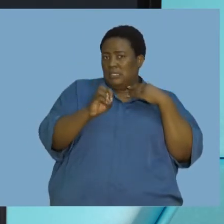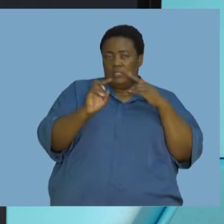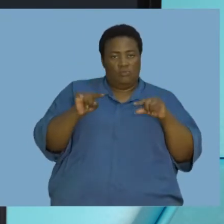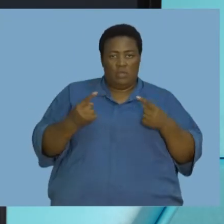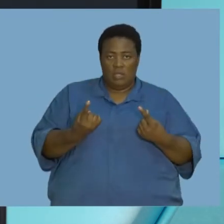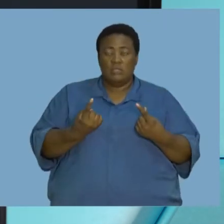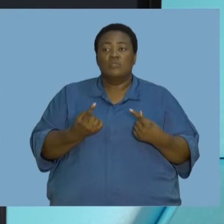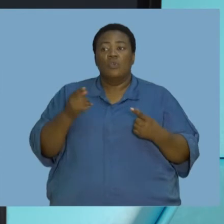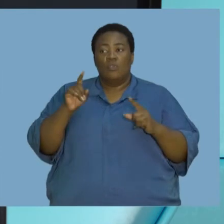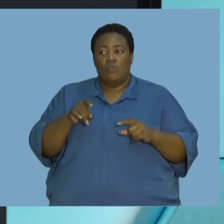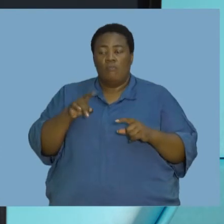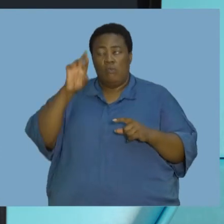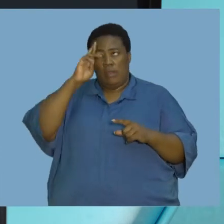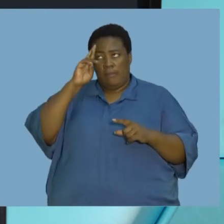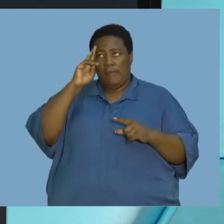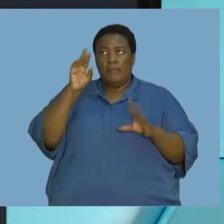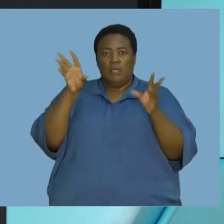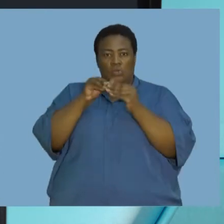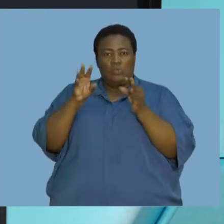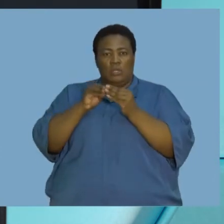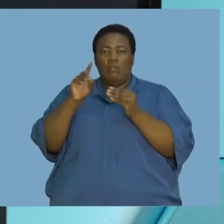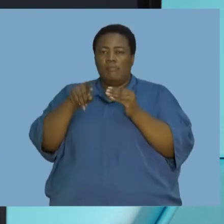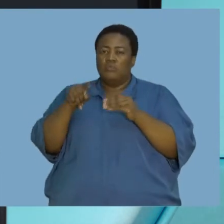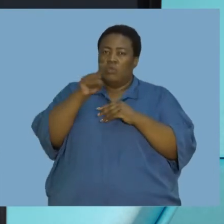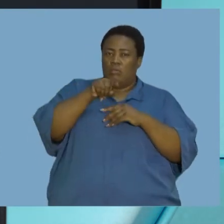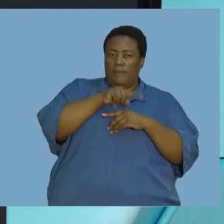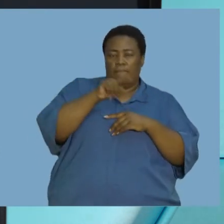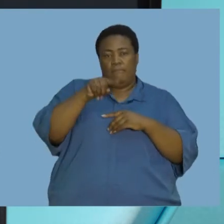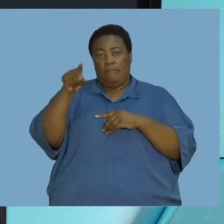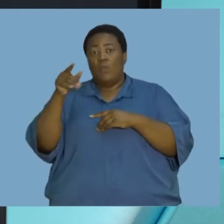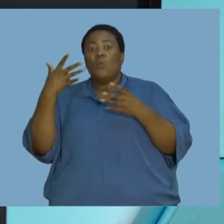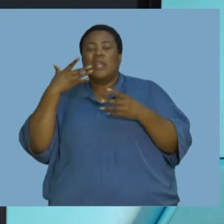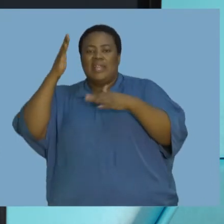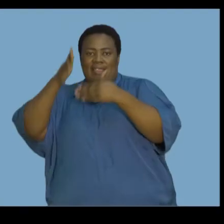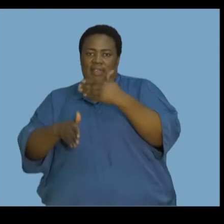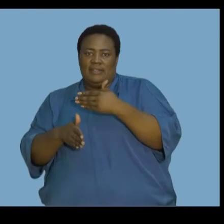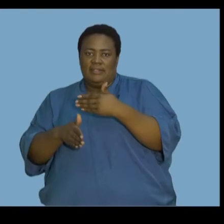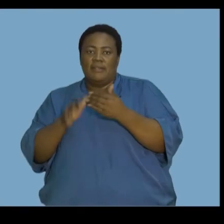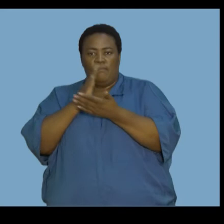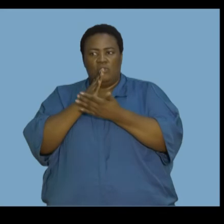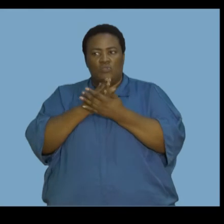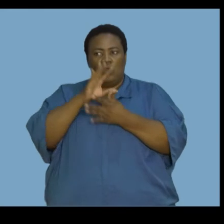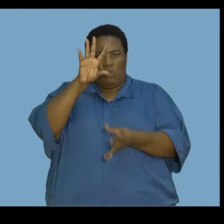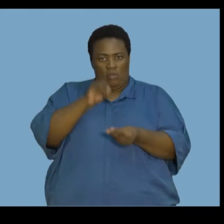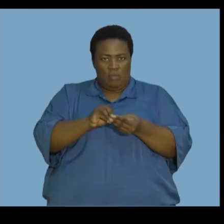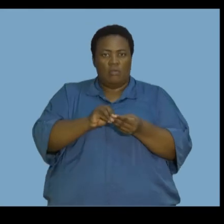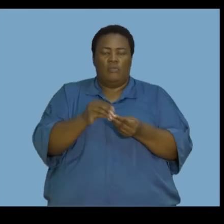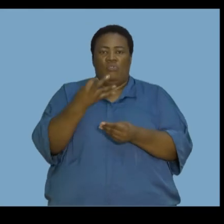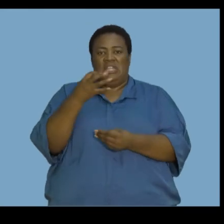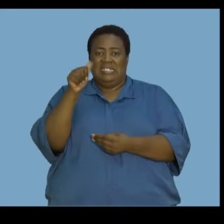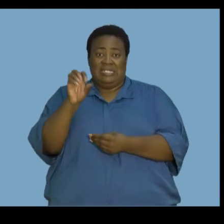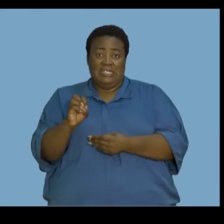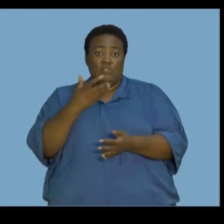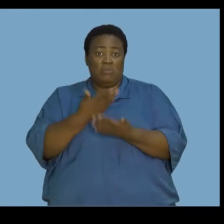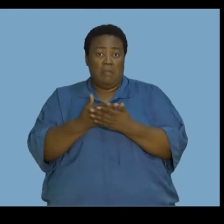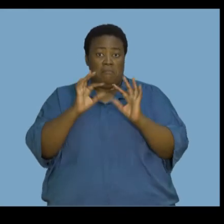total and use these as a rounding up and rounding off at the end. So add these up to see if they equal to 360 so that